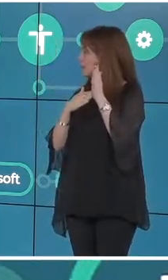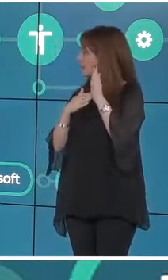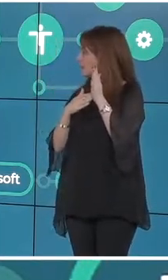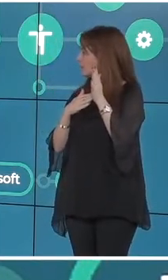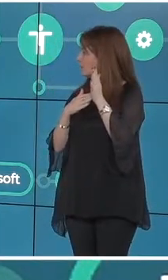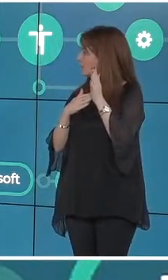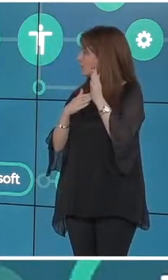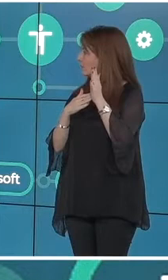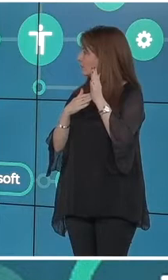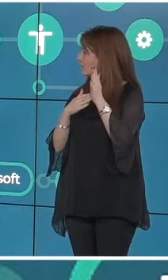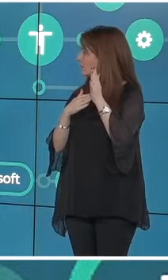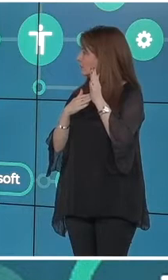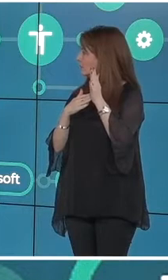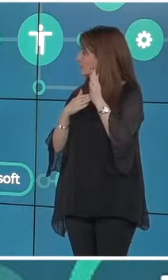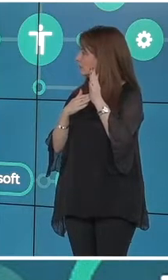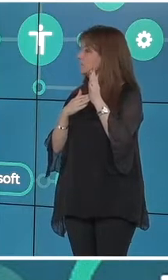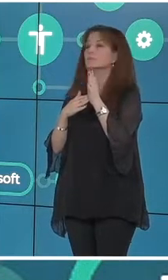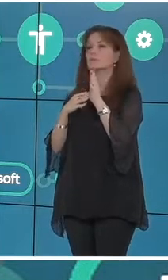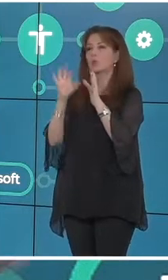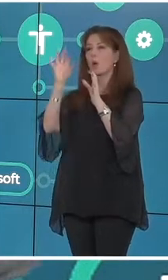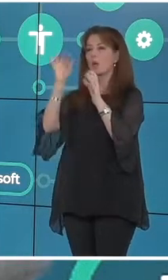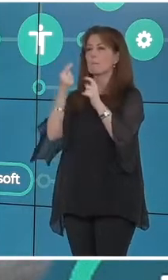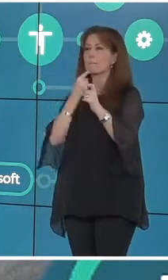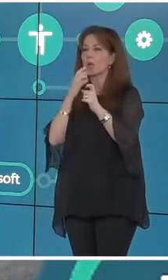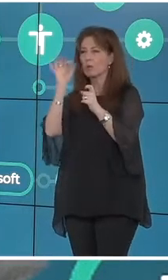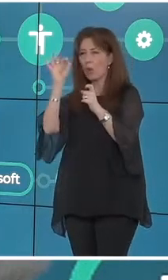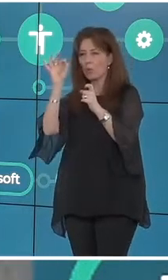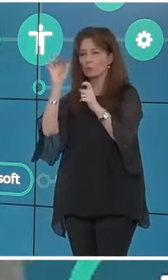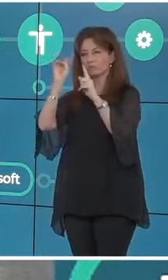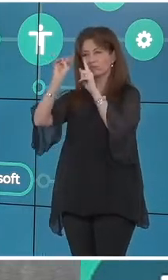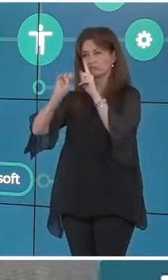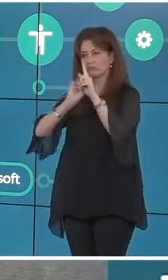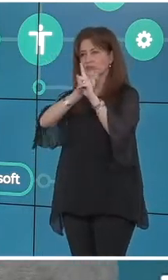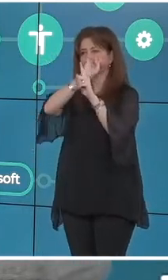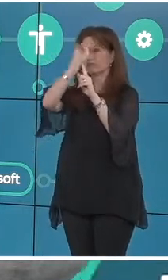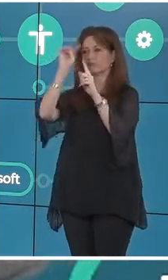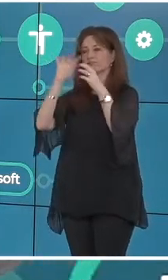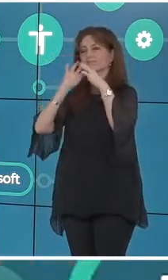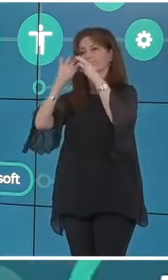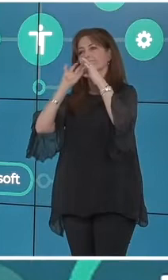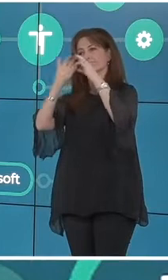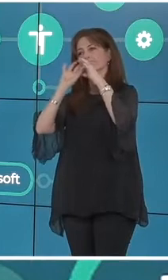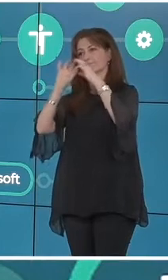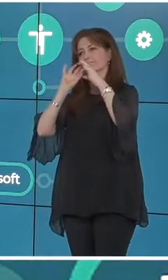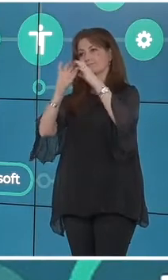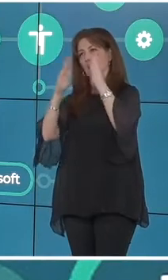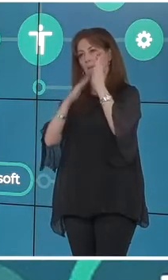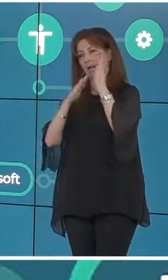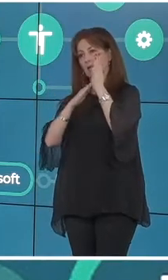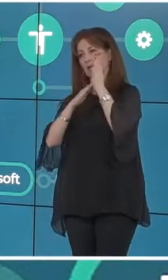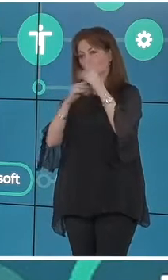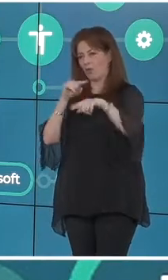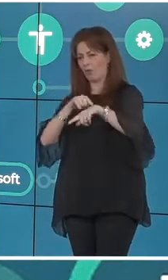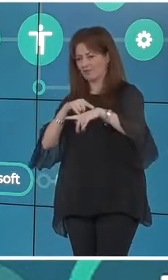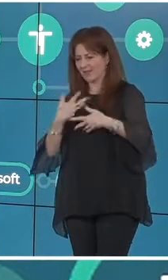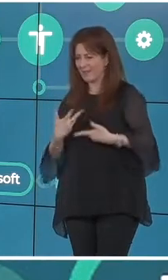good. On the outside, it's got a ball bearing, and that corresponds to the. So what time is it right now?